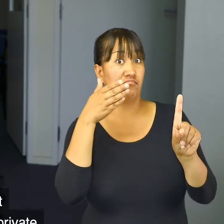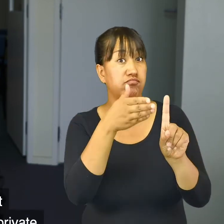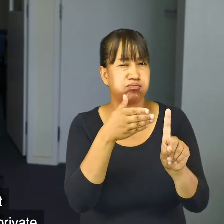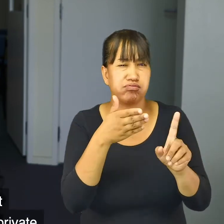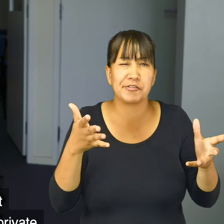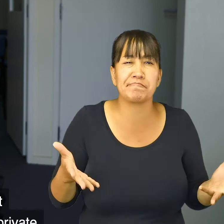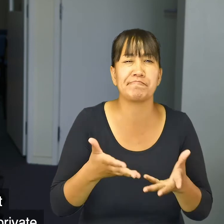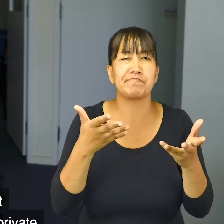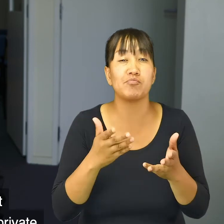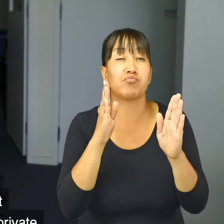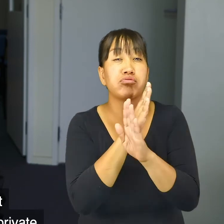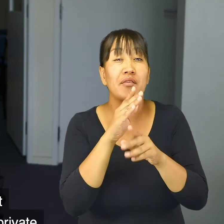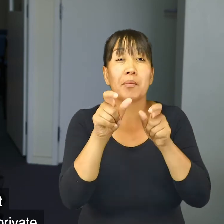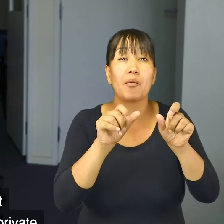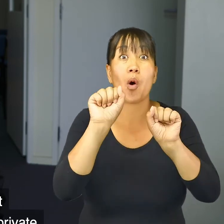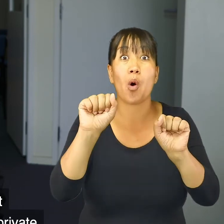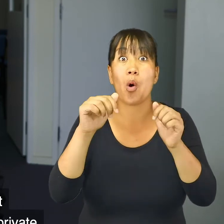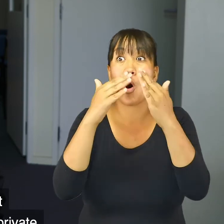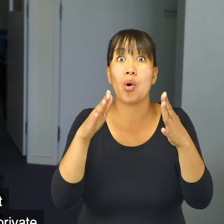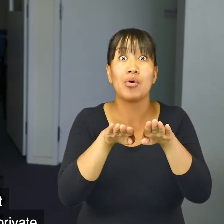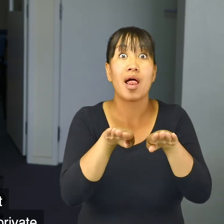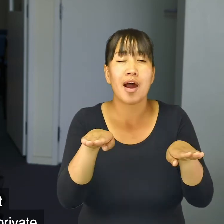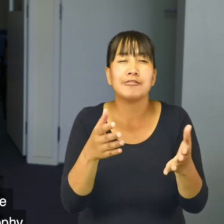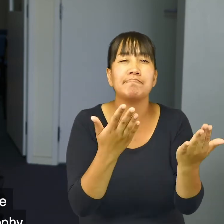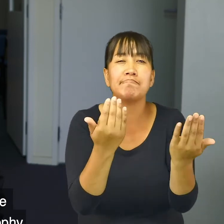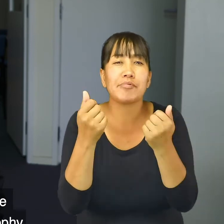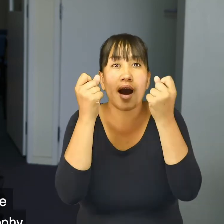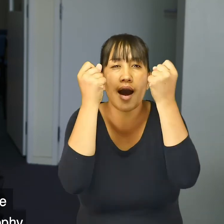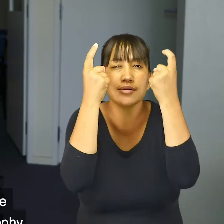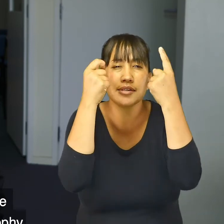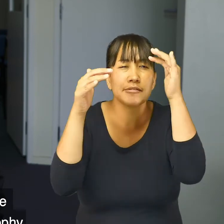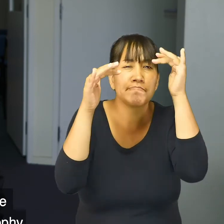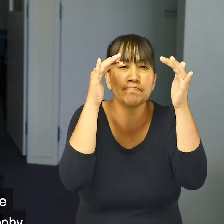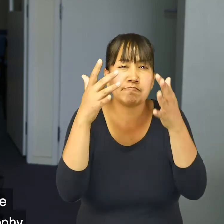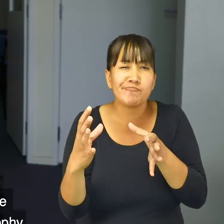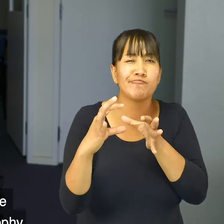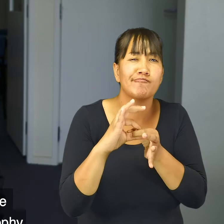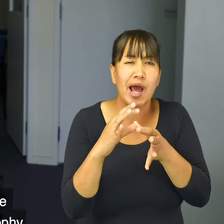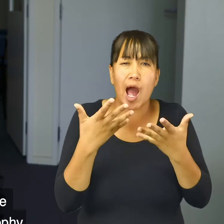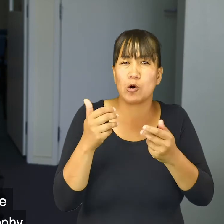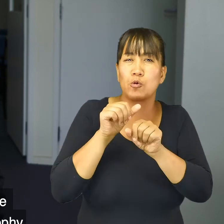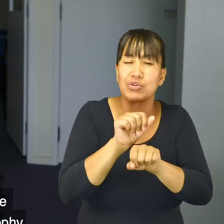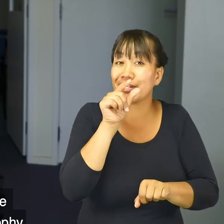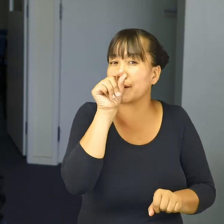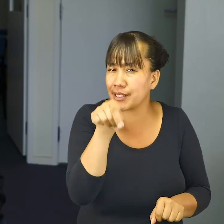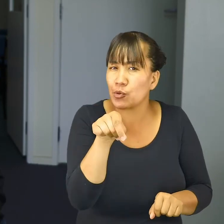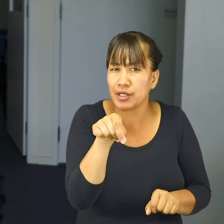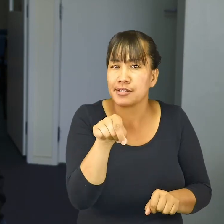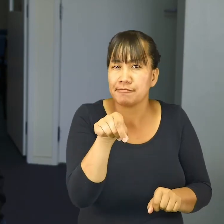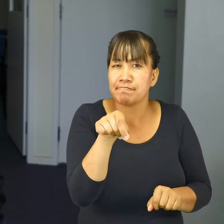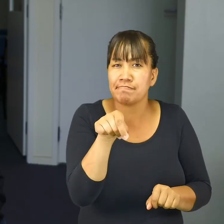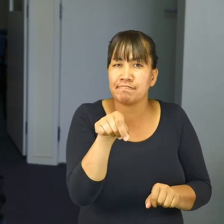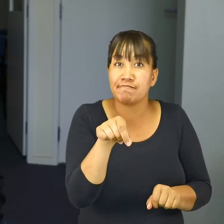one goal, it would be to encourage private landowners to engage more with the philosophy